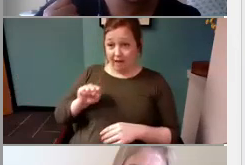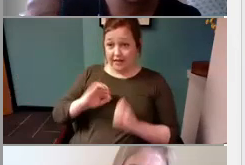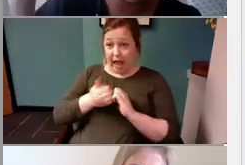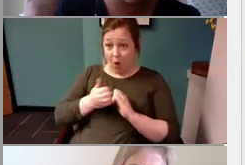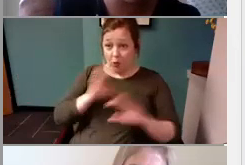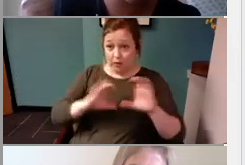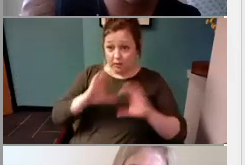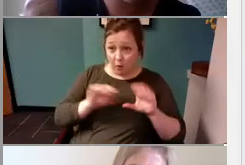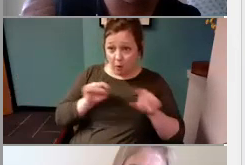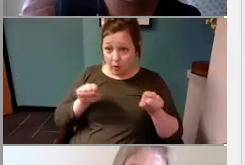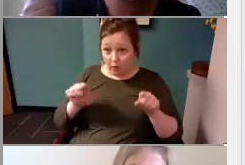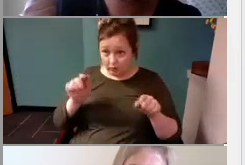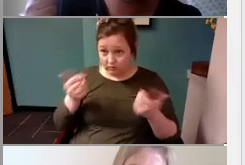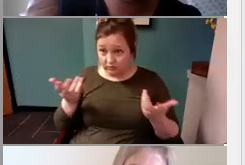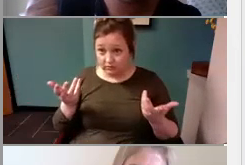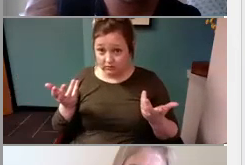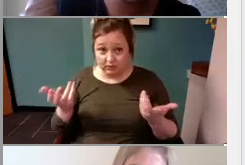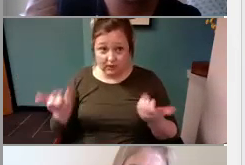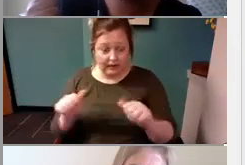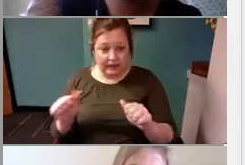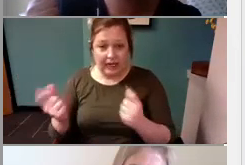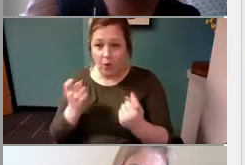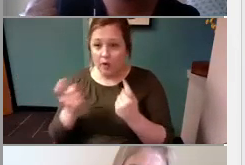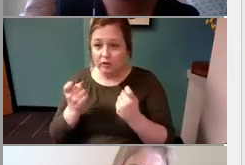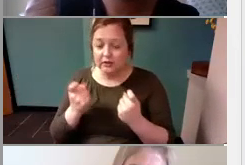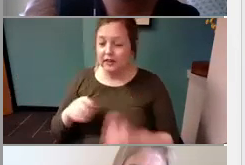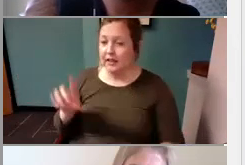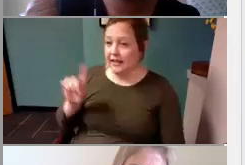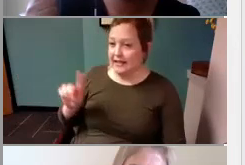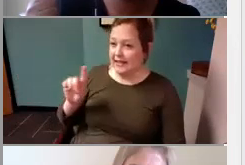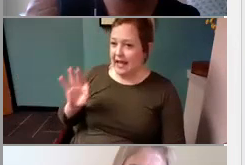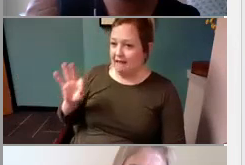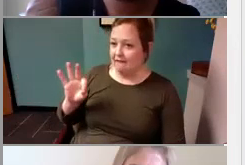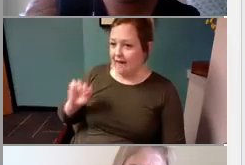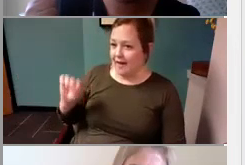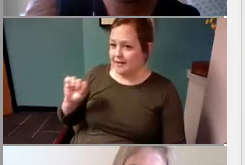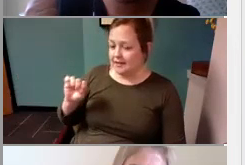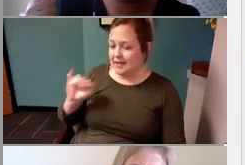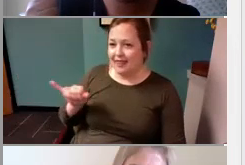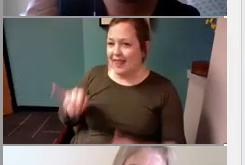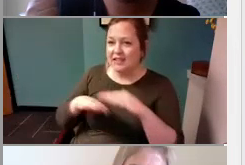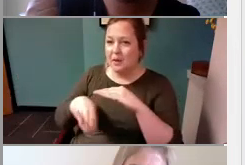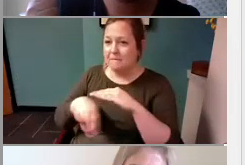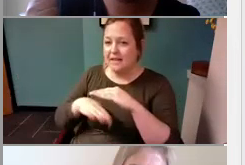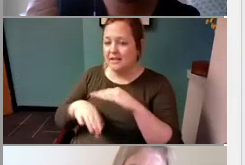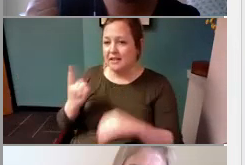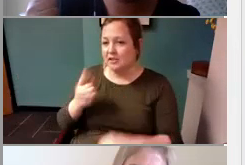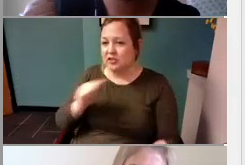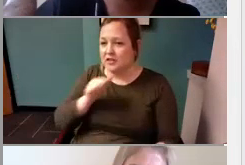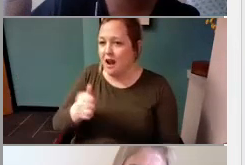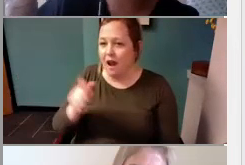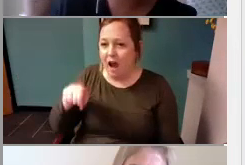graphs? Any questions till now? The DFS is going to just, it's basically just going to not have to explore as often,